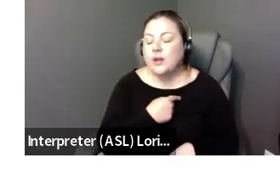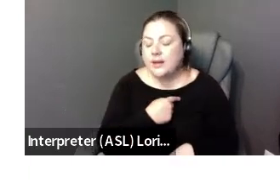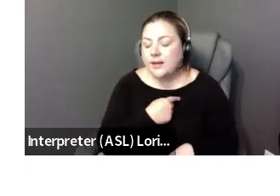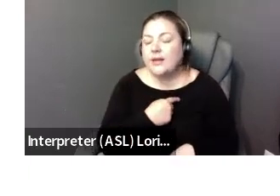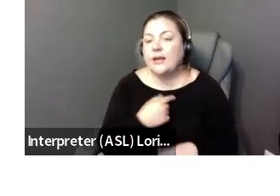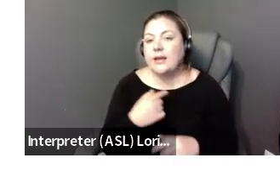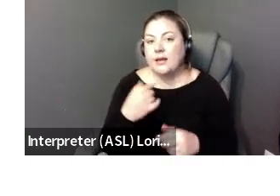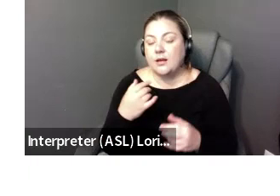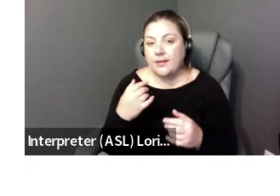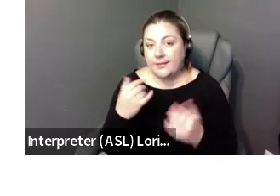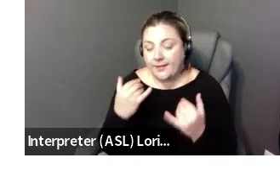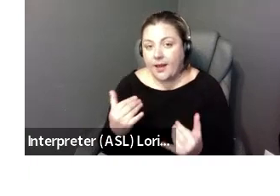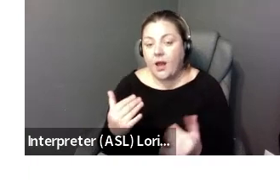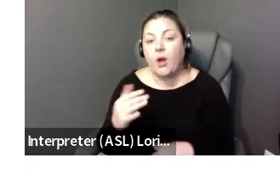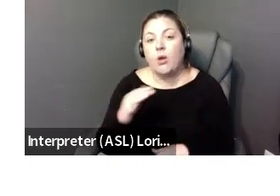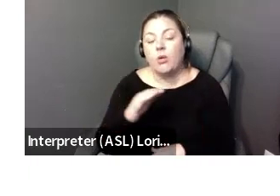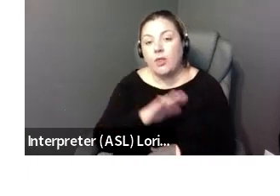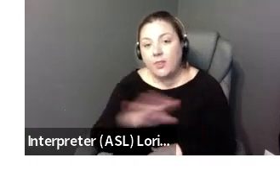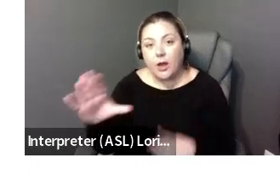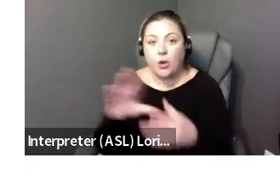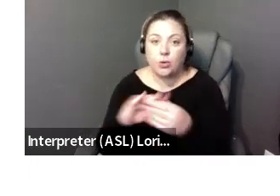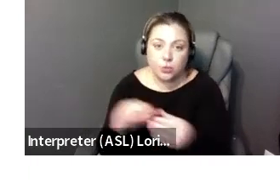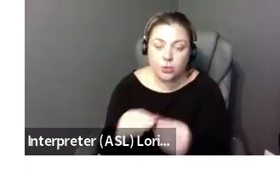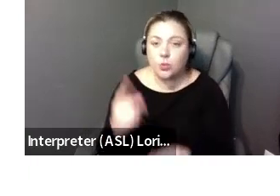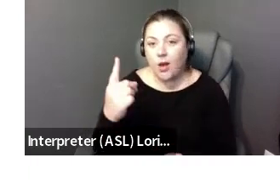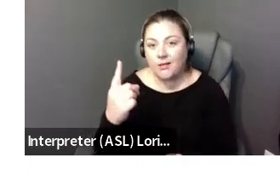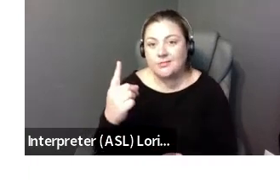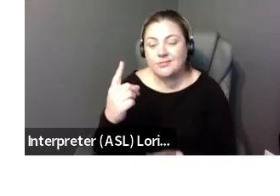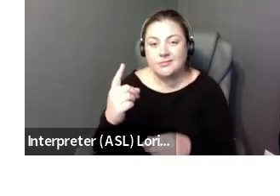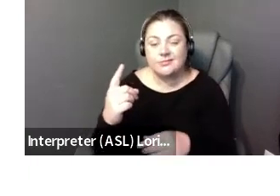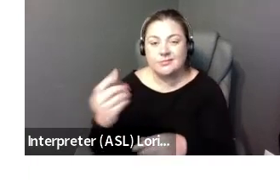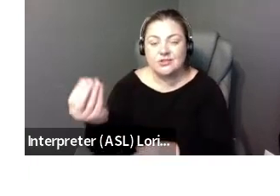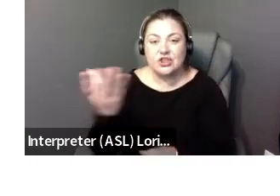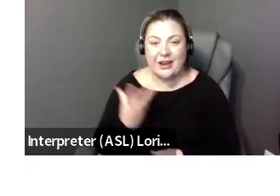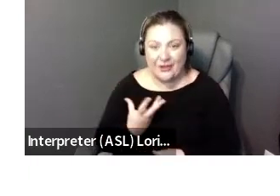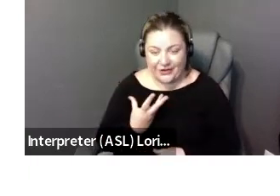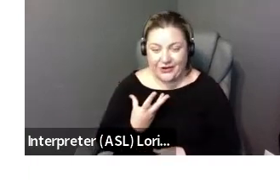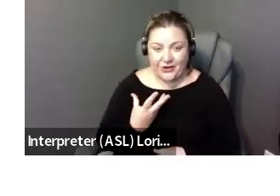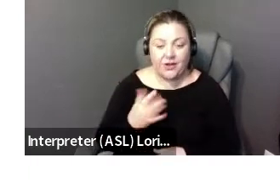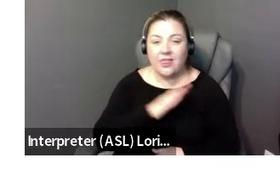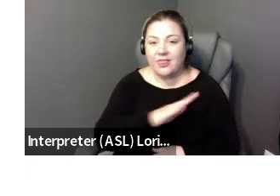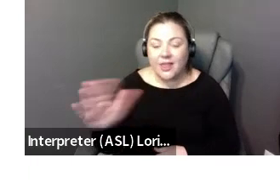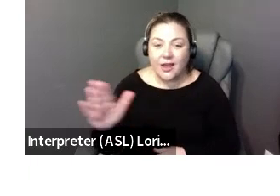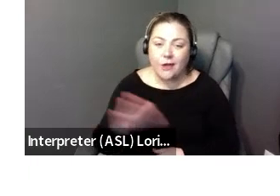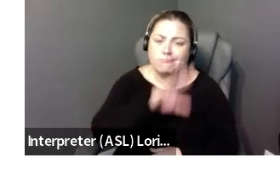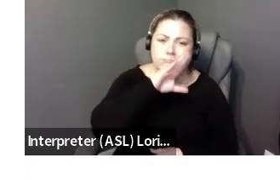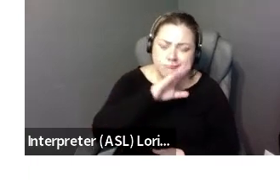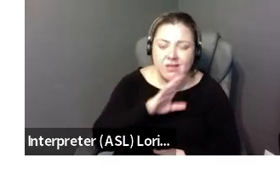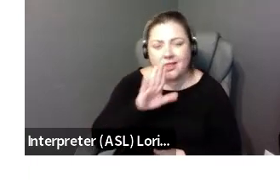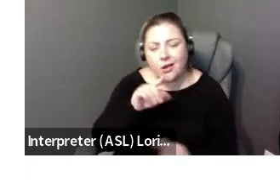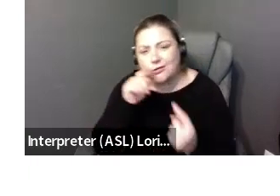story once, of their risks, of their needs, their opportunities, their barriers to their various cross-sector